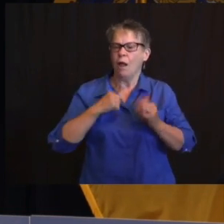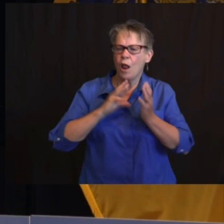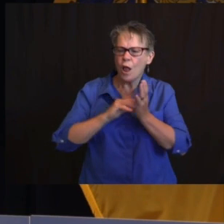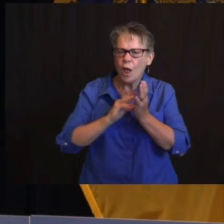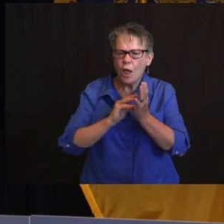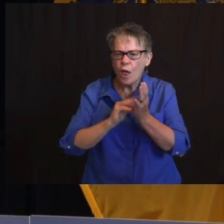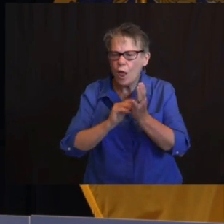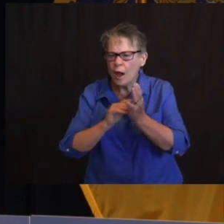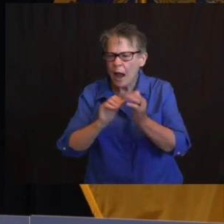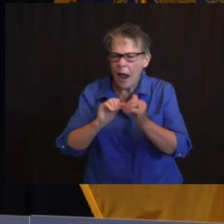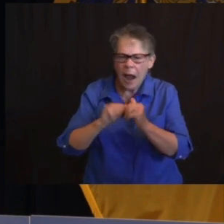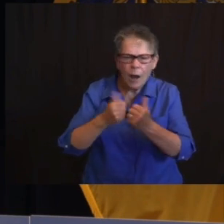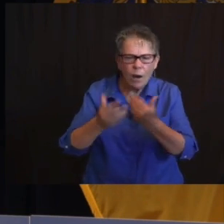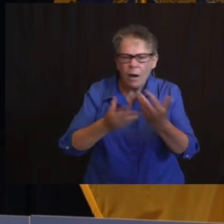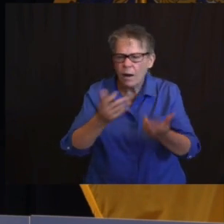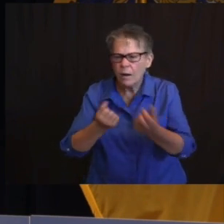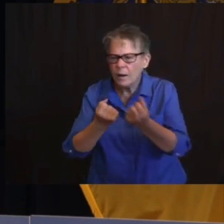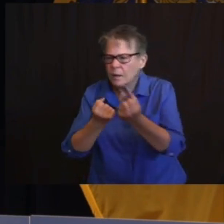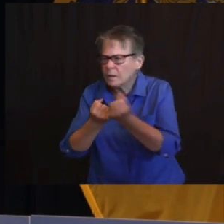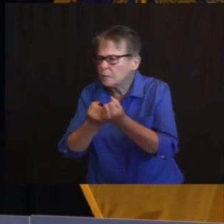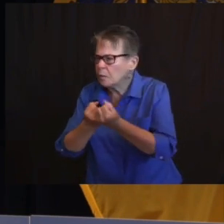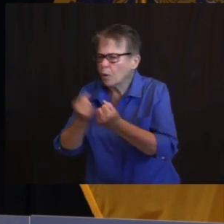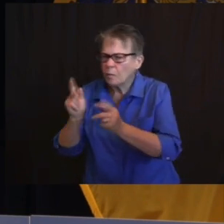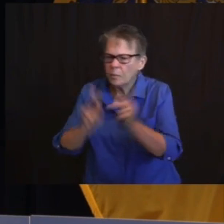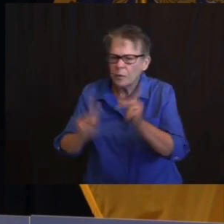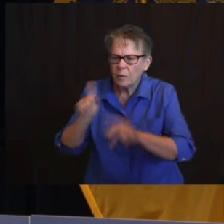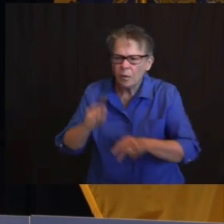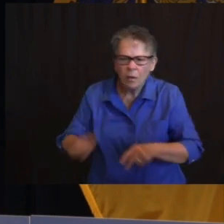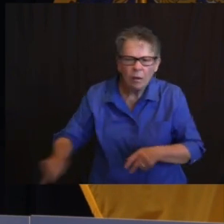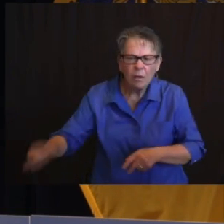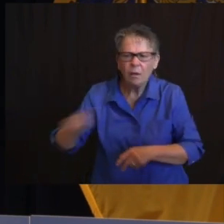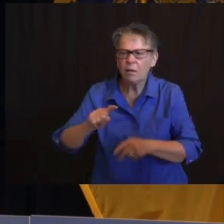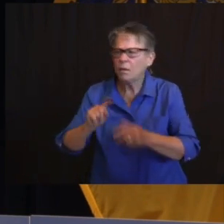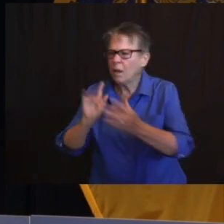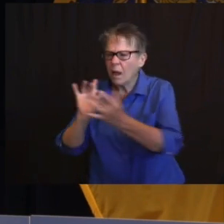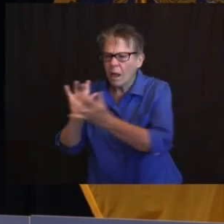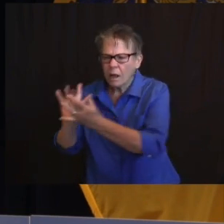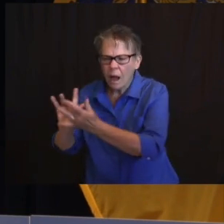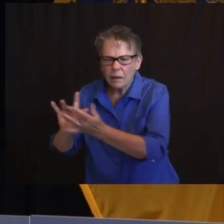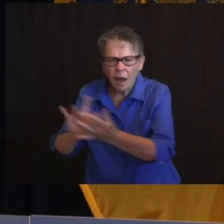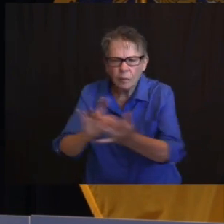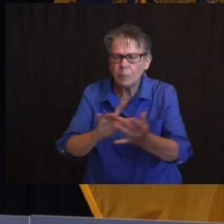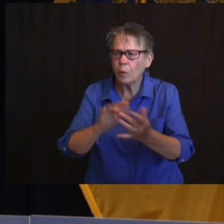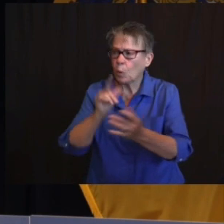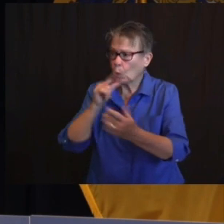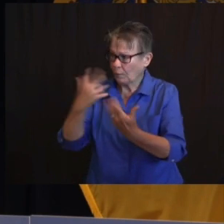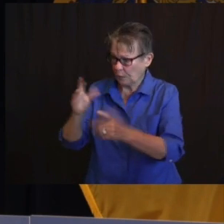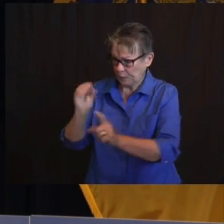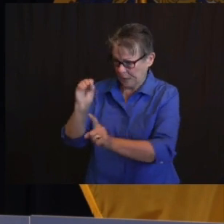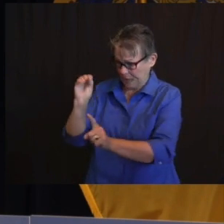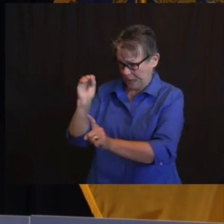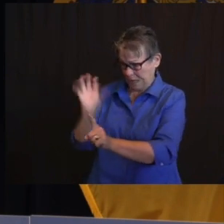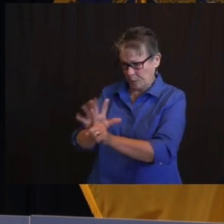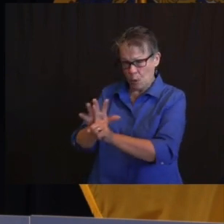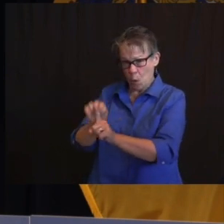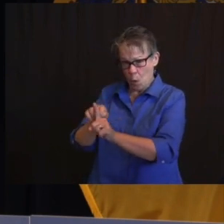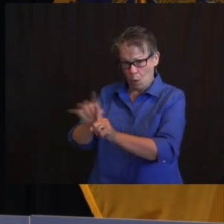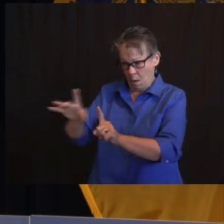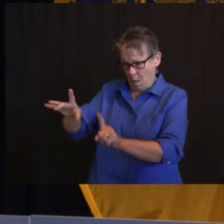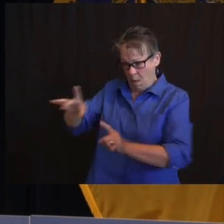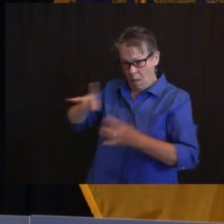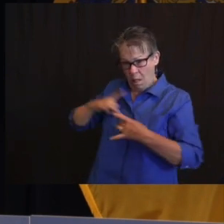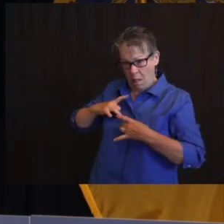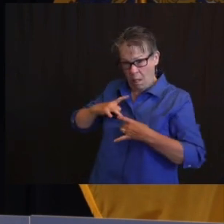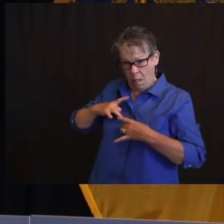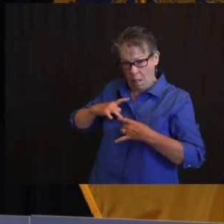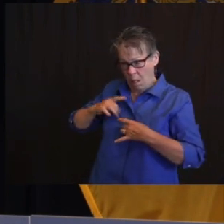the virus through a close contact. Using the ComCare system, I am currently becoming part of the